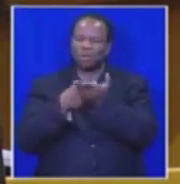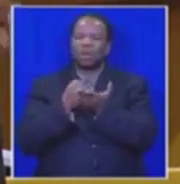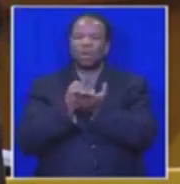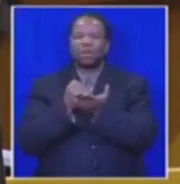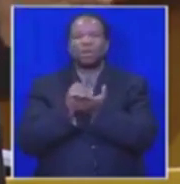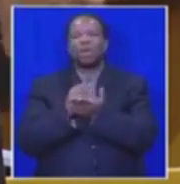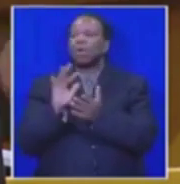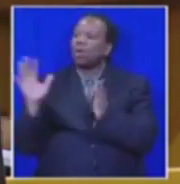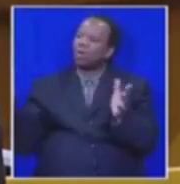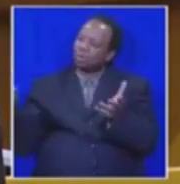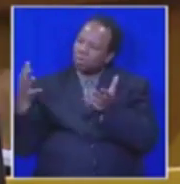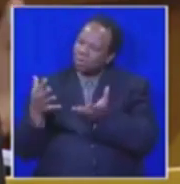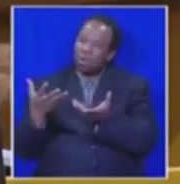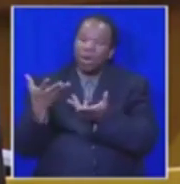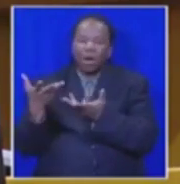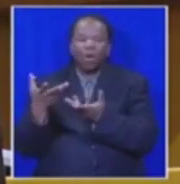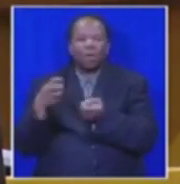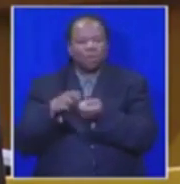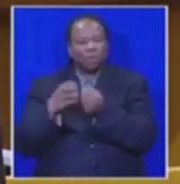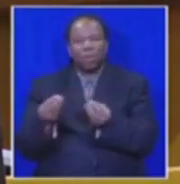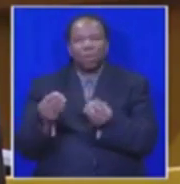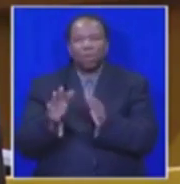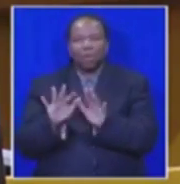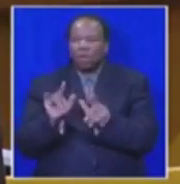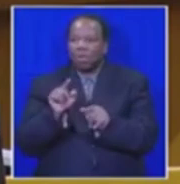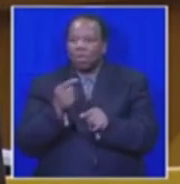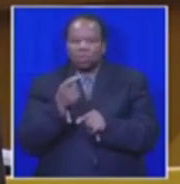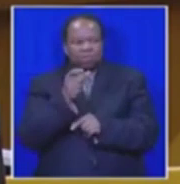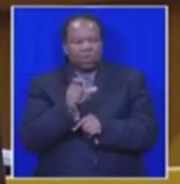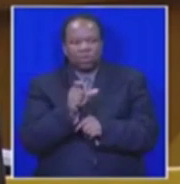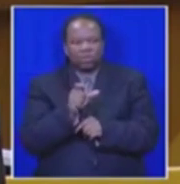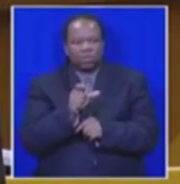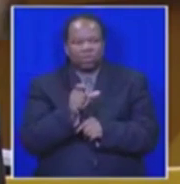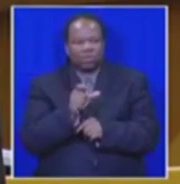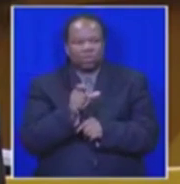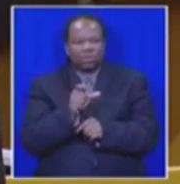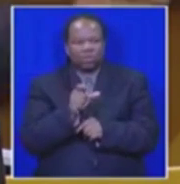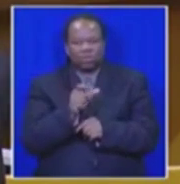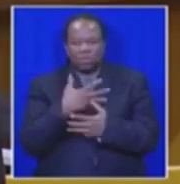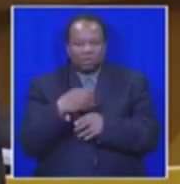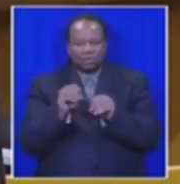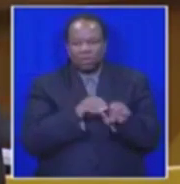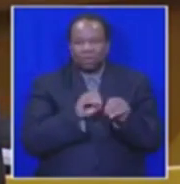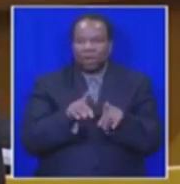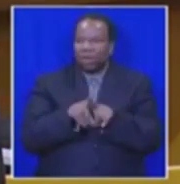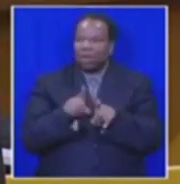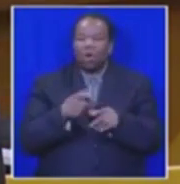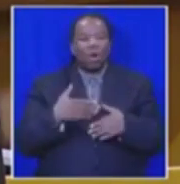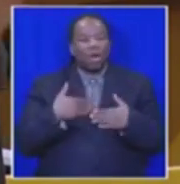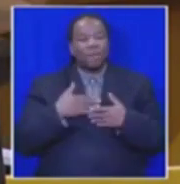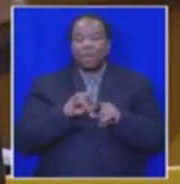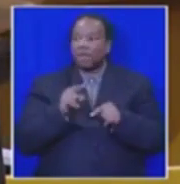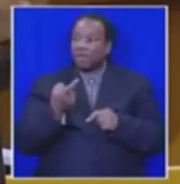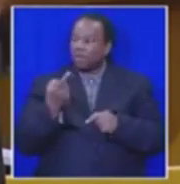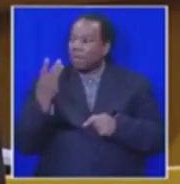to come together to deal with it. Nobody must be happy because you believe these people are fighting a government.